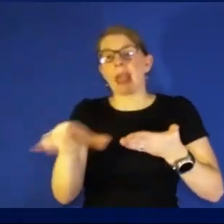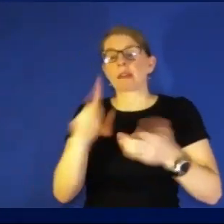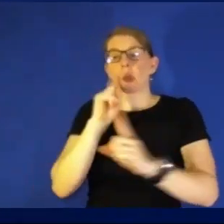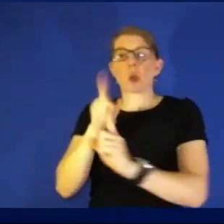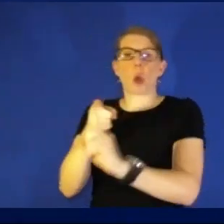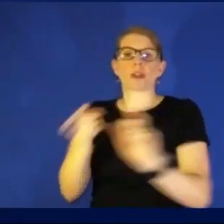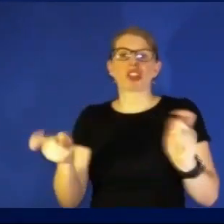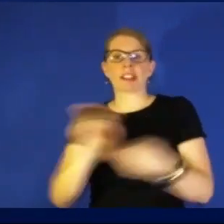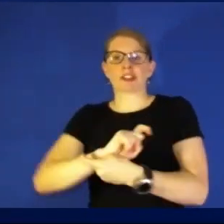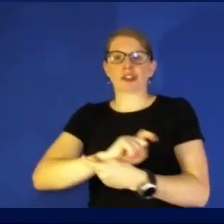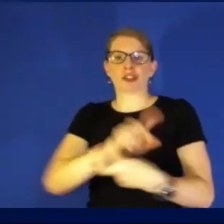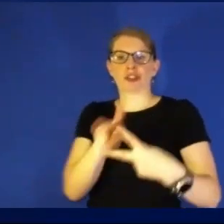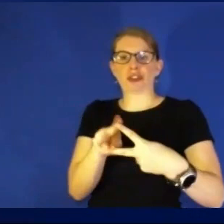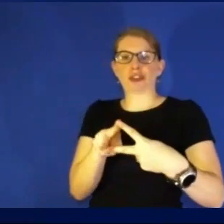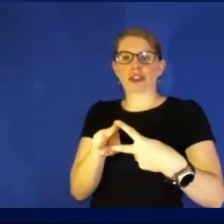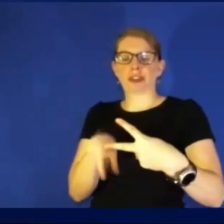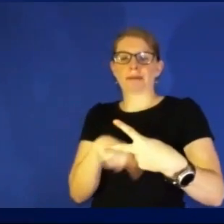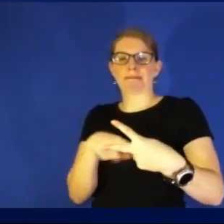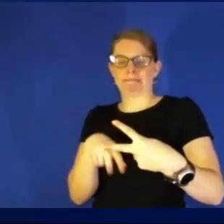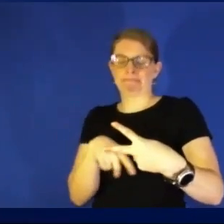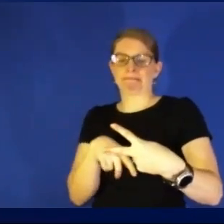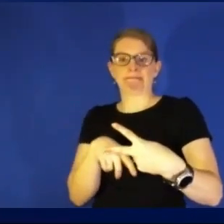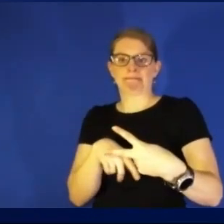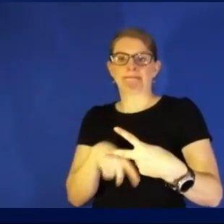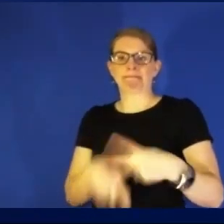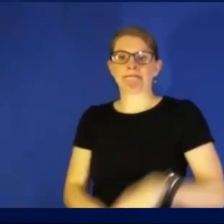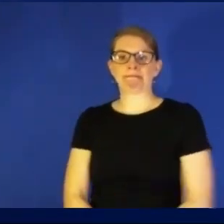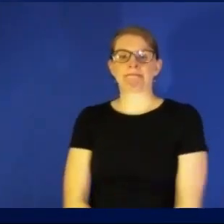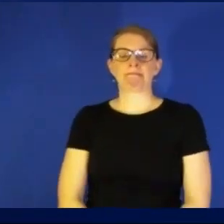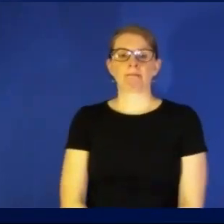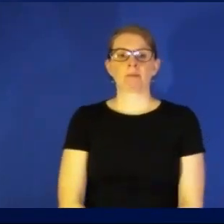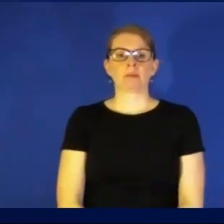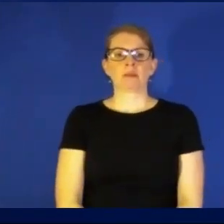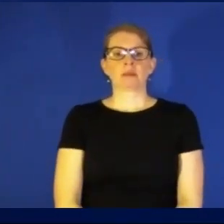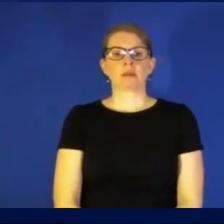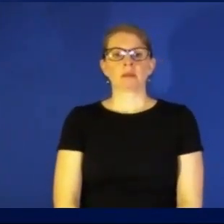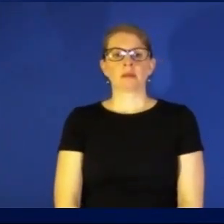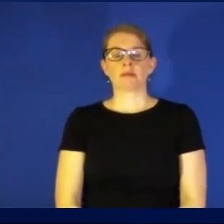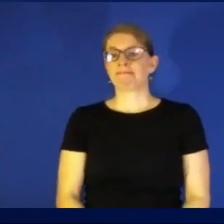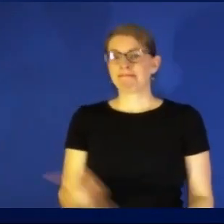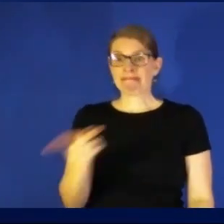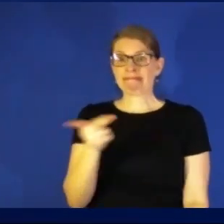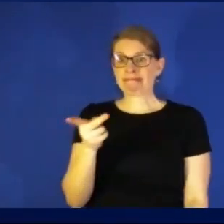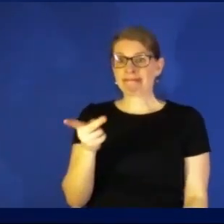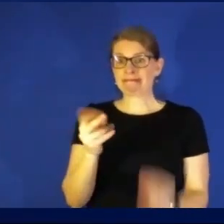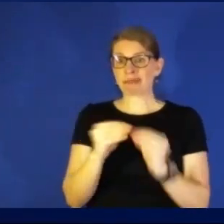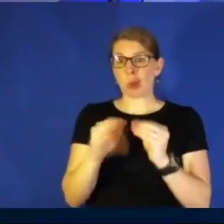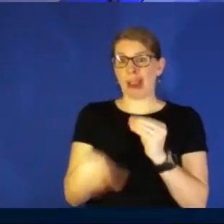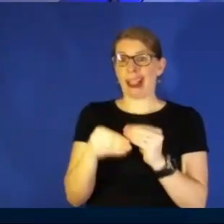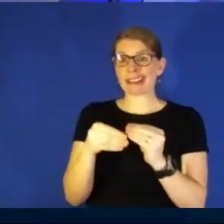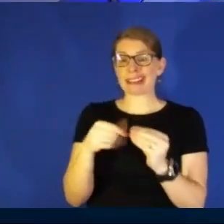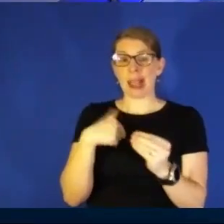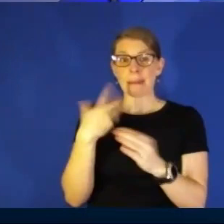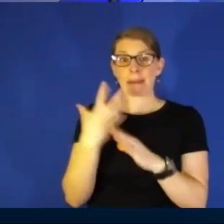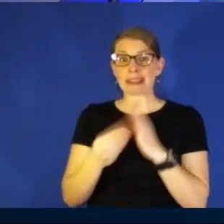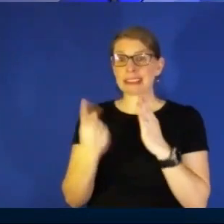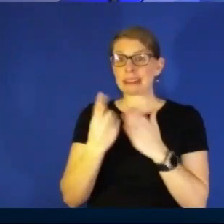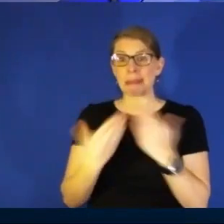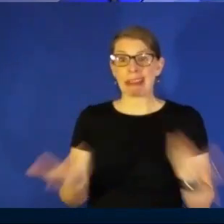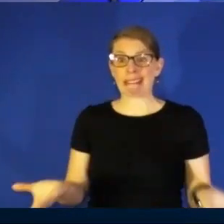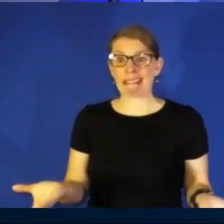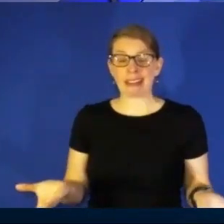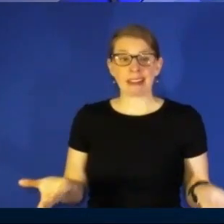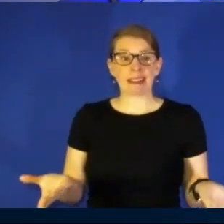fit with hospice services. Okay. Marilyn or Kate, would you have anything to add? Am I missing anything